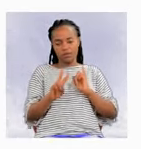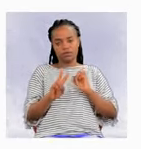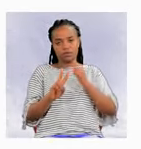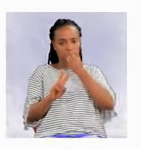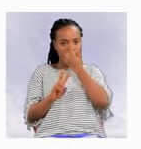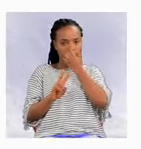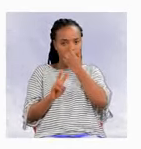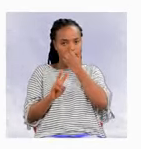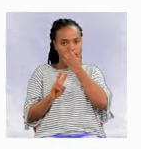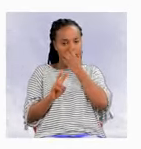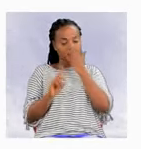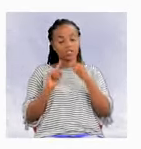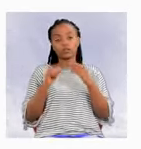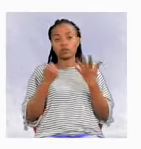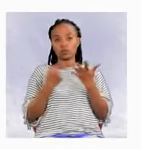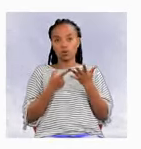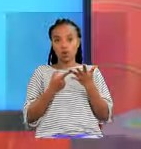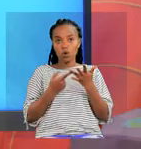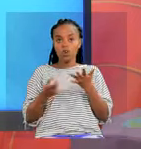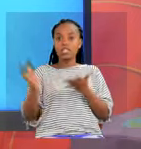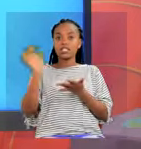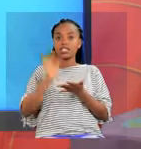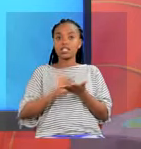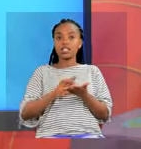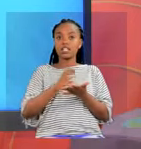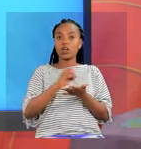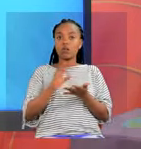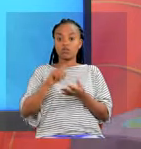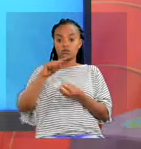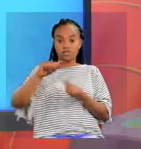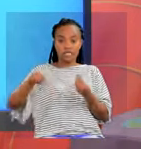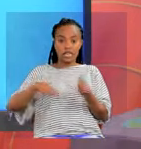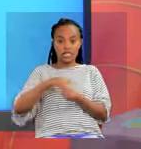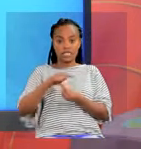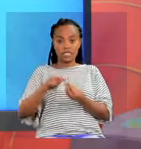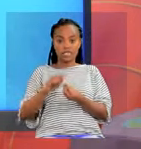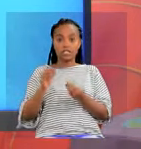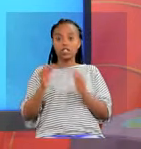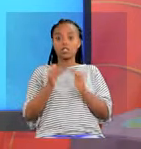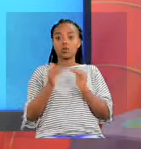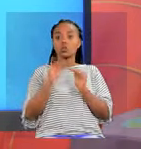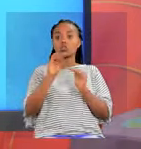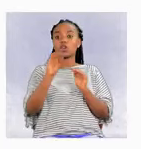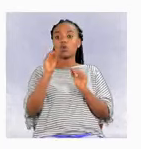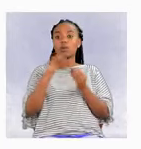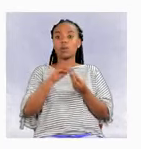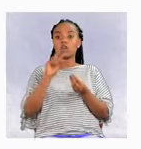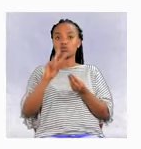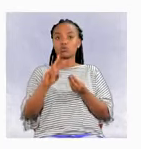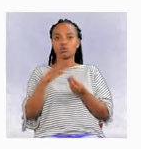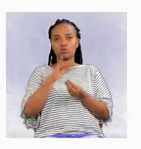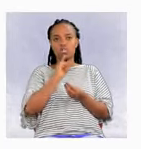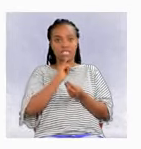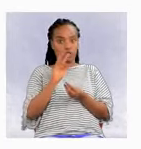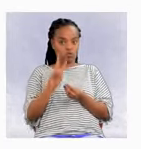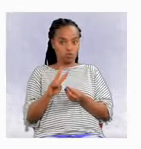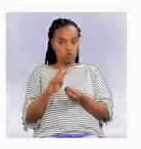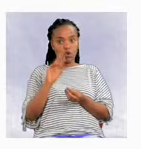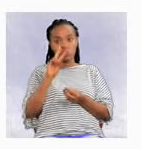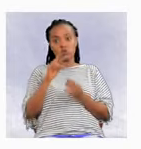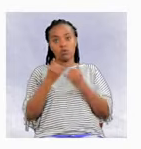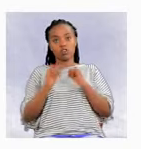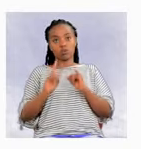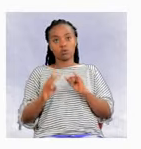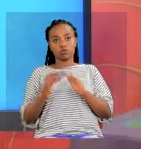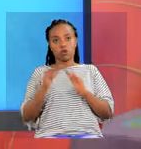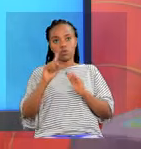divided by 2. So the center of the circle will be 0 plus 2 is 2, 2 over 2 is 1. 1,